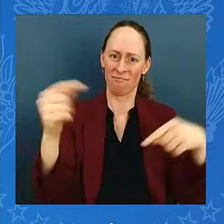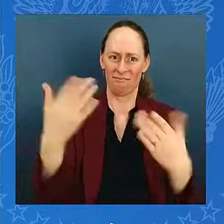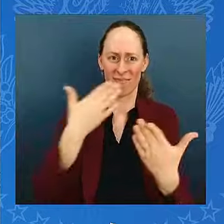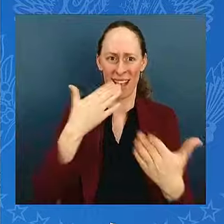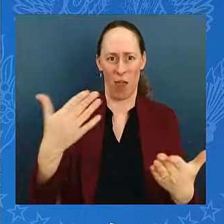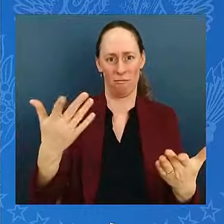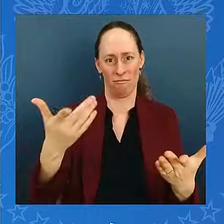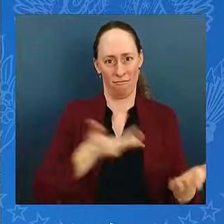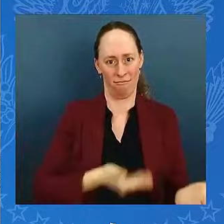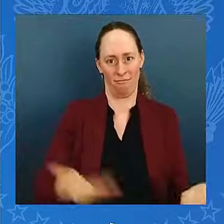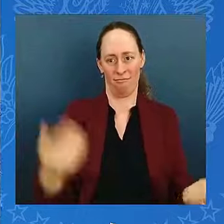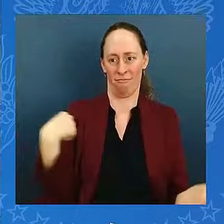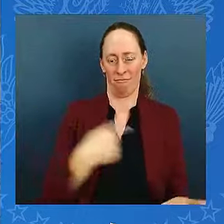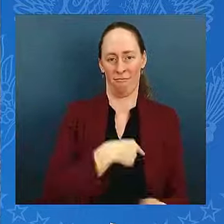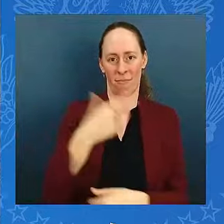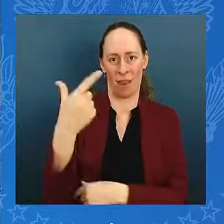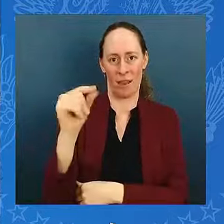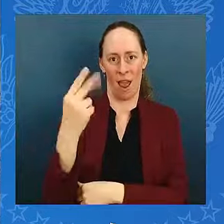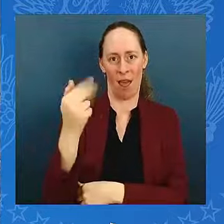champions.